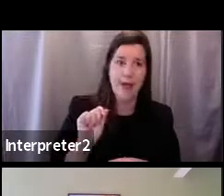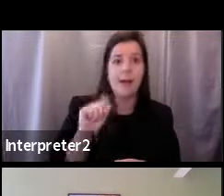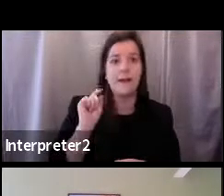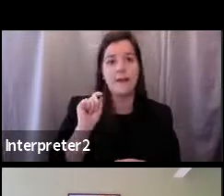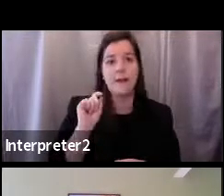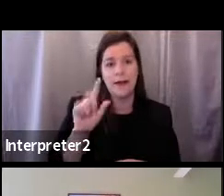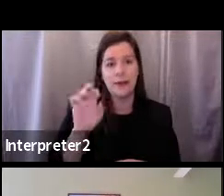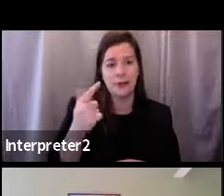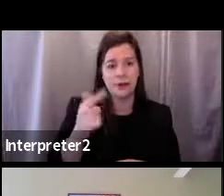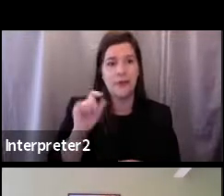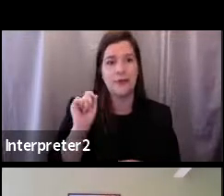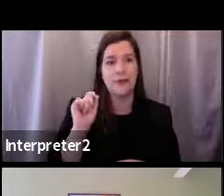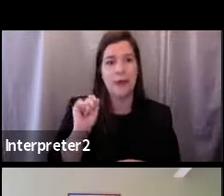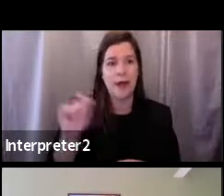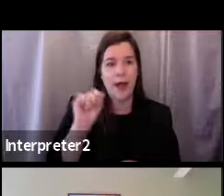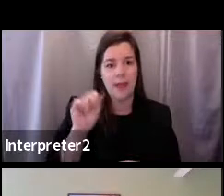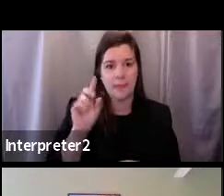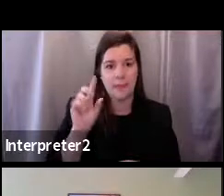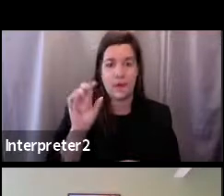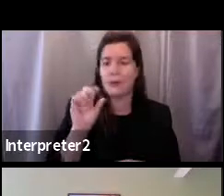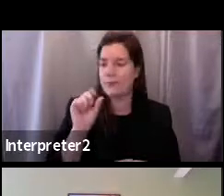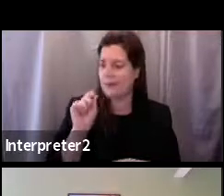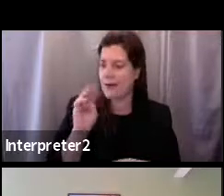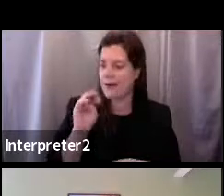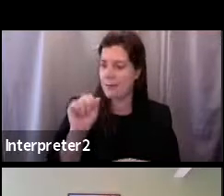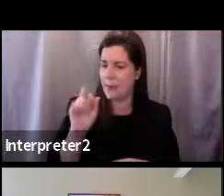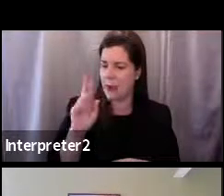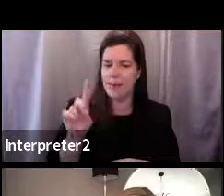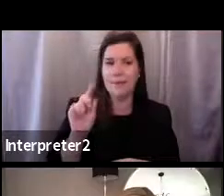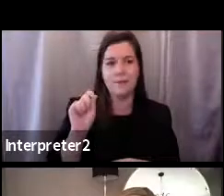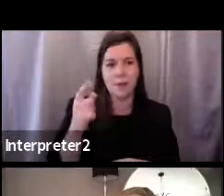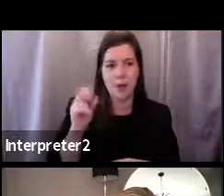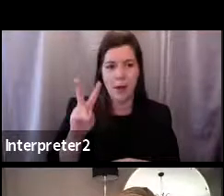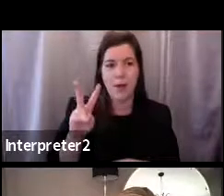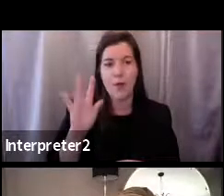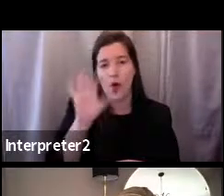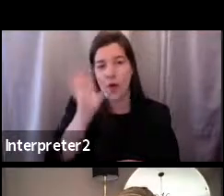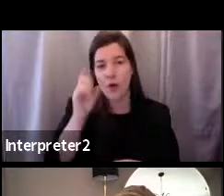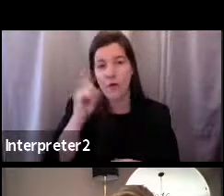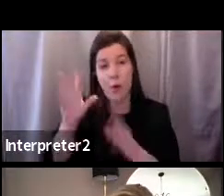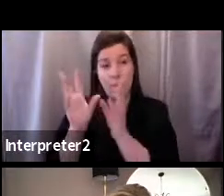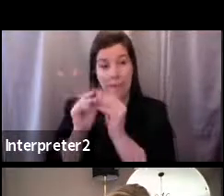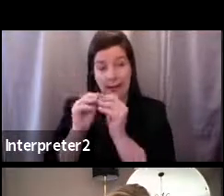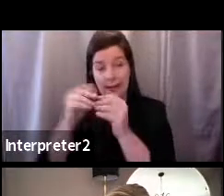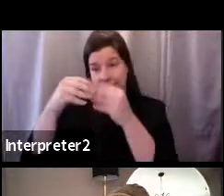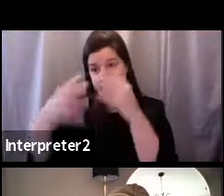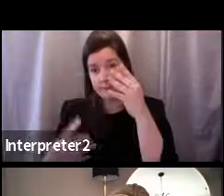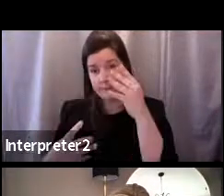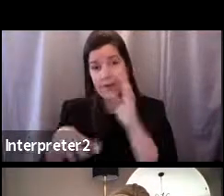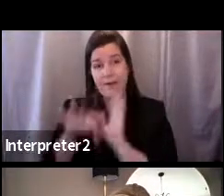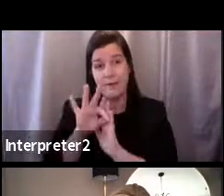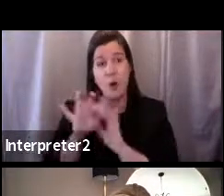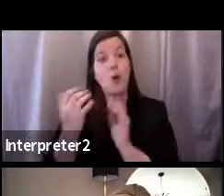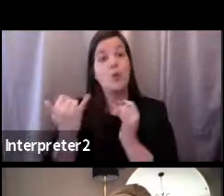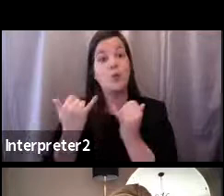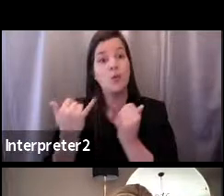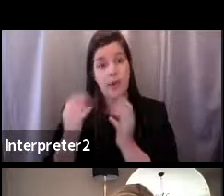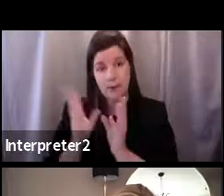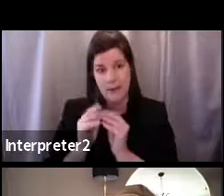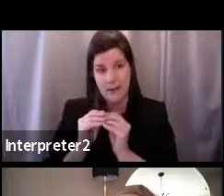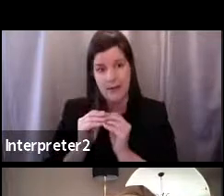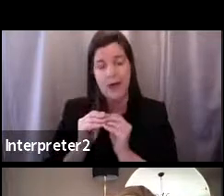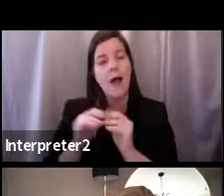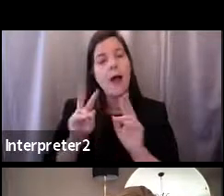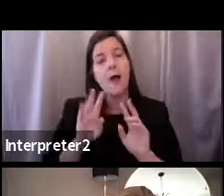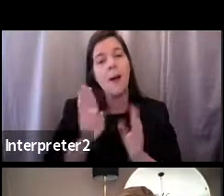mgaleg.maryland.gov, and go to meetings, you'll be able to scroll down to this meeting and you can find the analyst reports linked